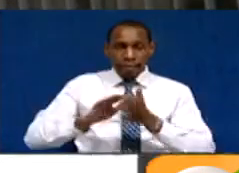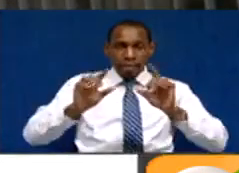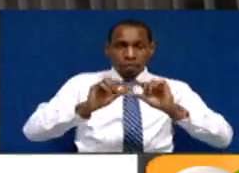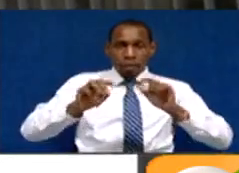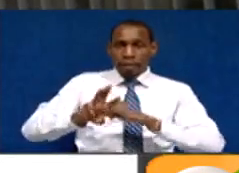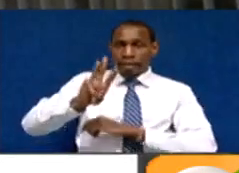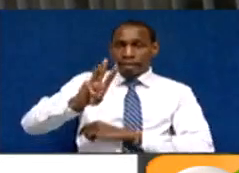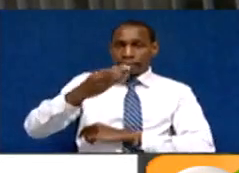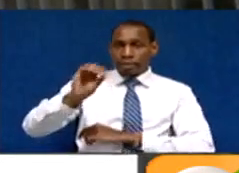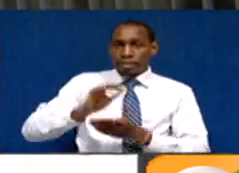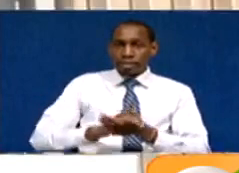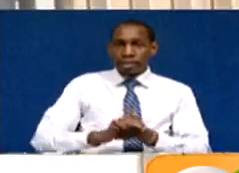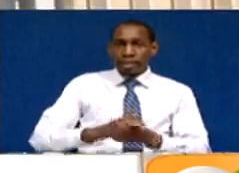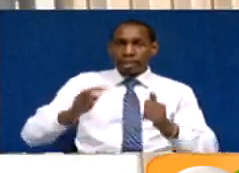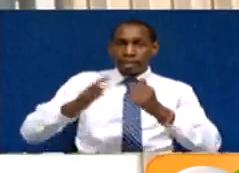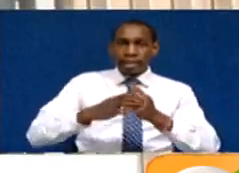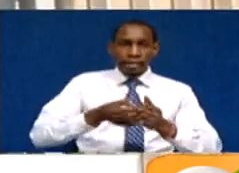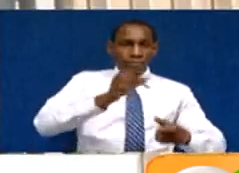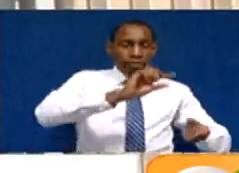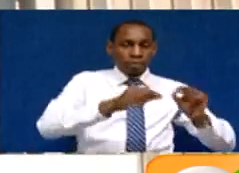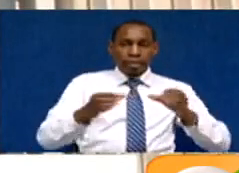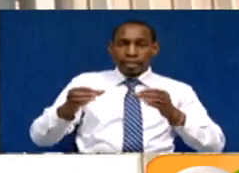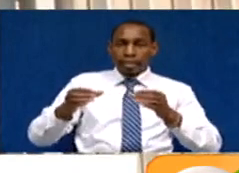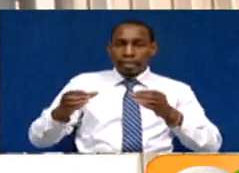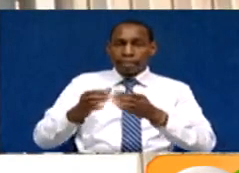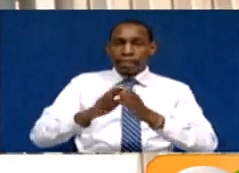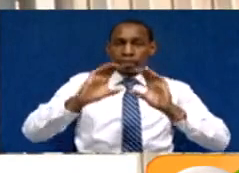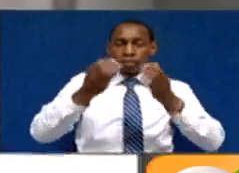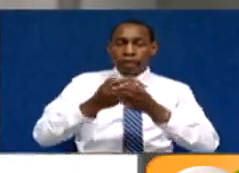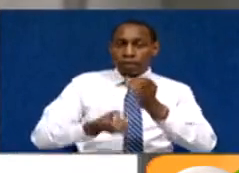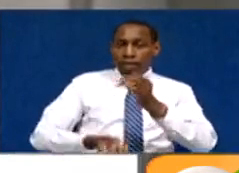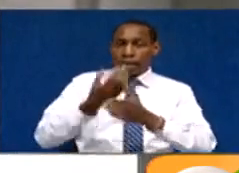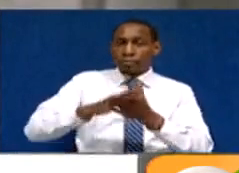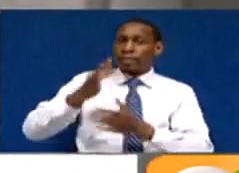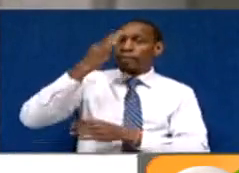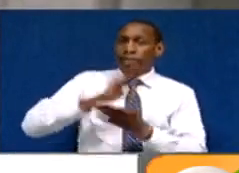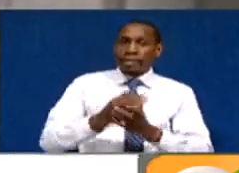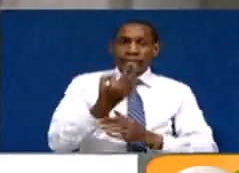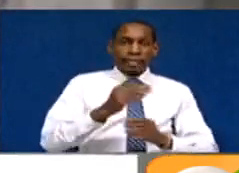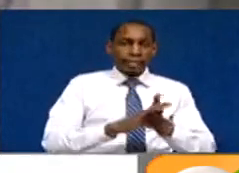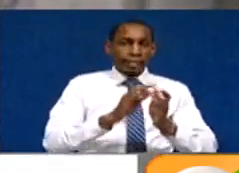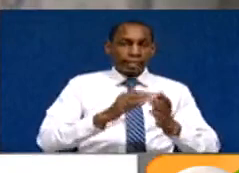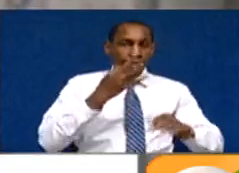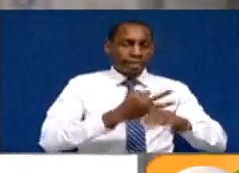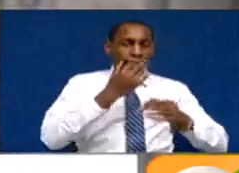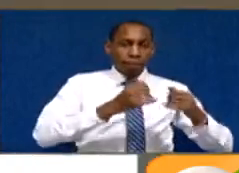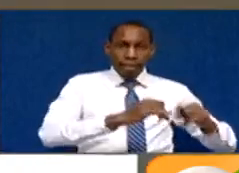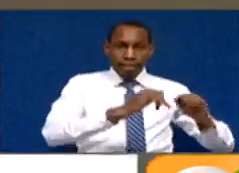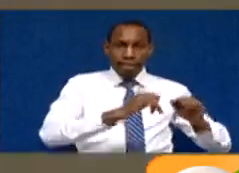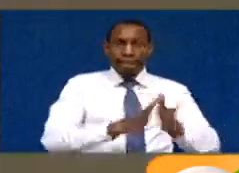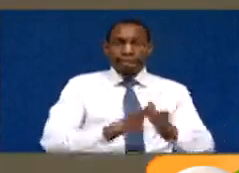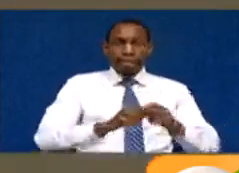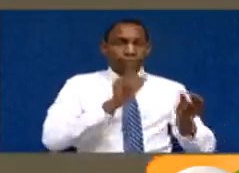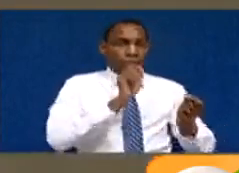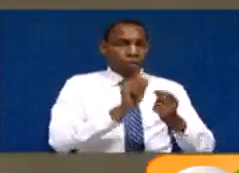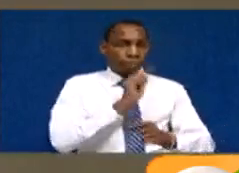Health Organization, at least 9 labs and companies around the world are developing the nasal vaccines. 3 are in phase 3 clinical trials, where they